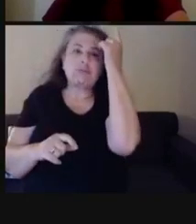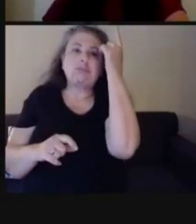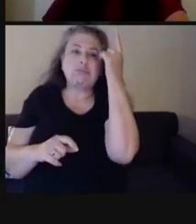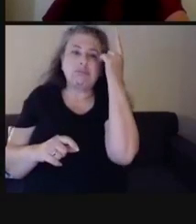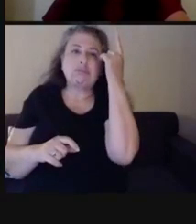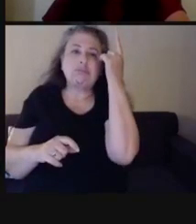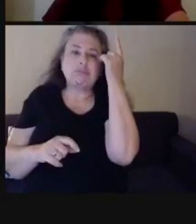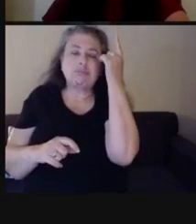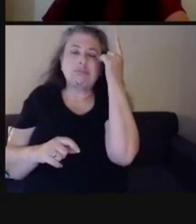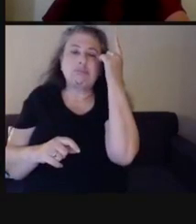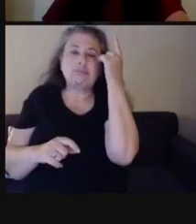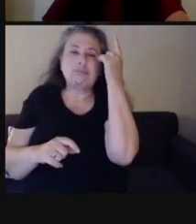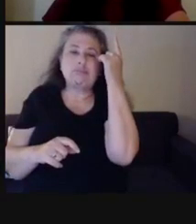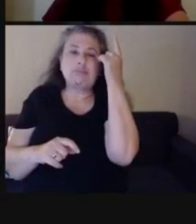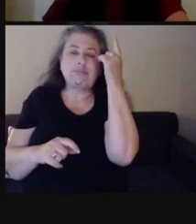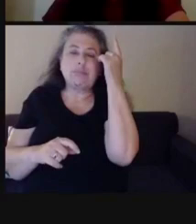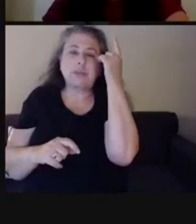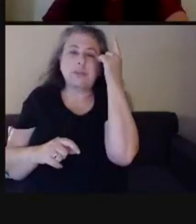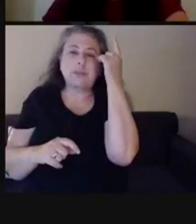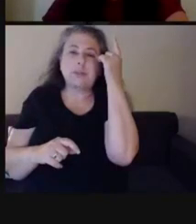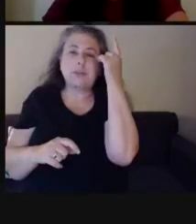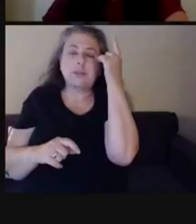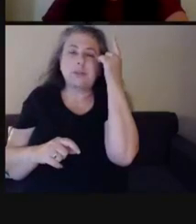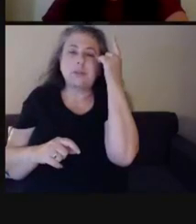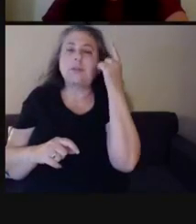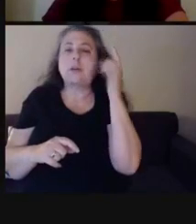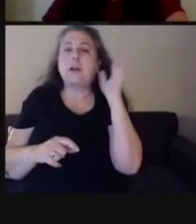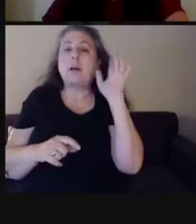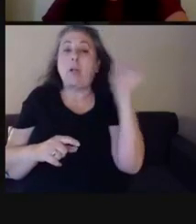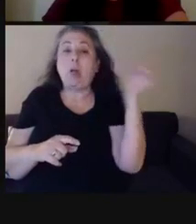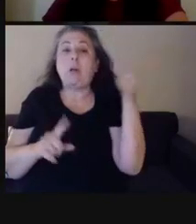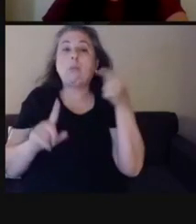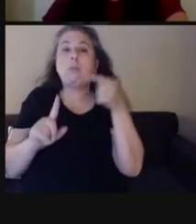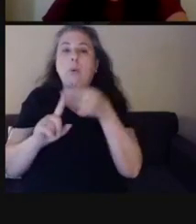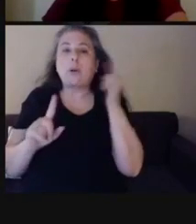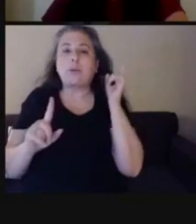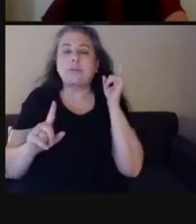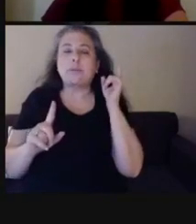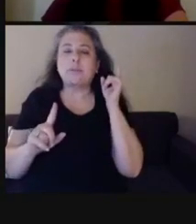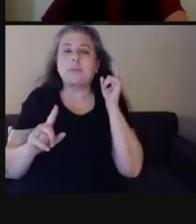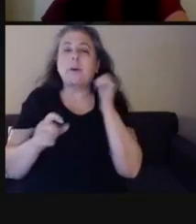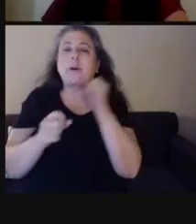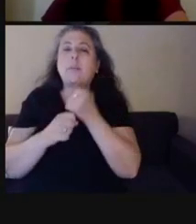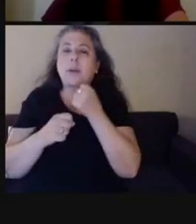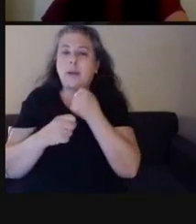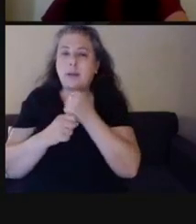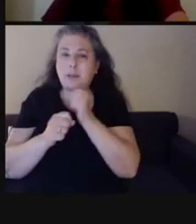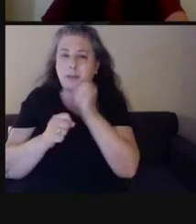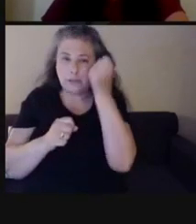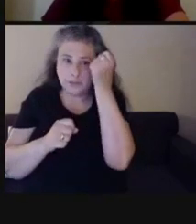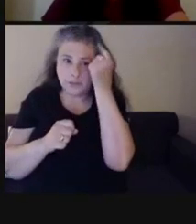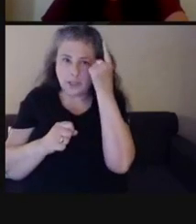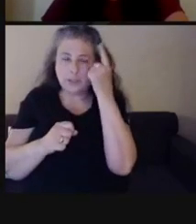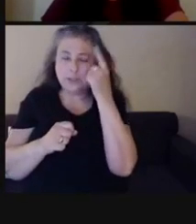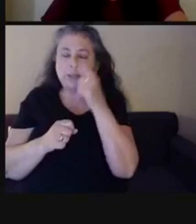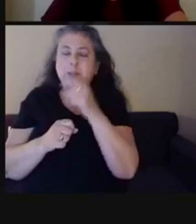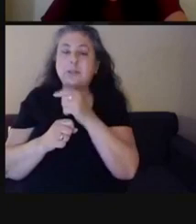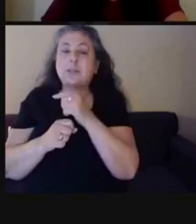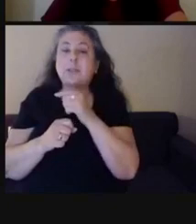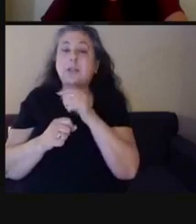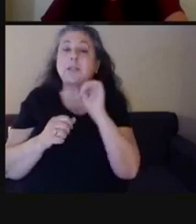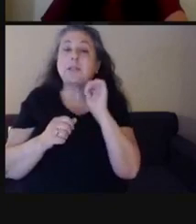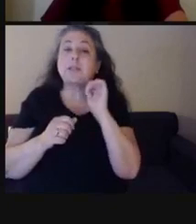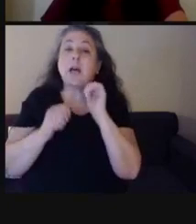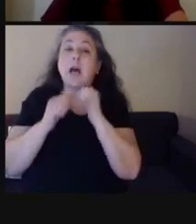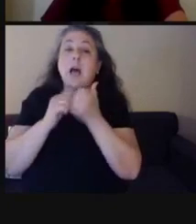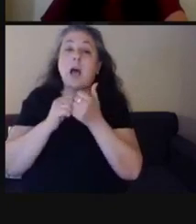and I get the gist of what my mentor was saying. It all makes sense then. And that's how traditional oral teachings usually